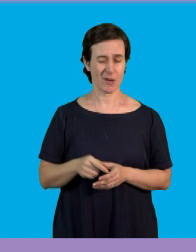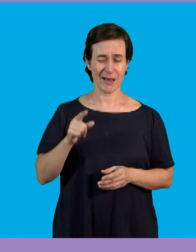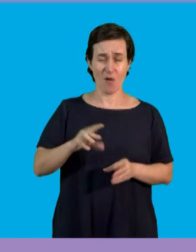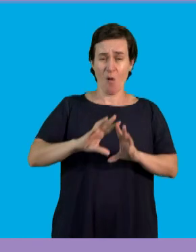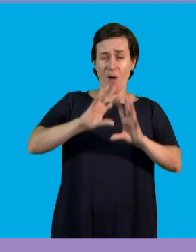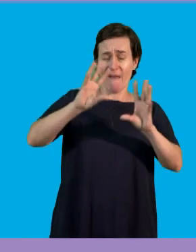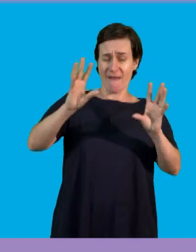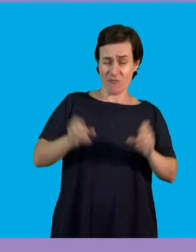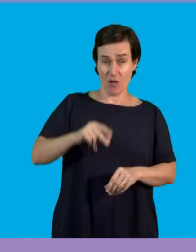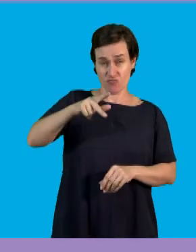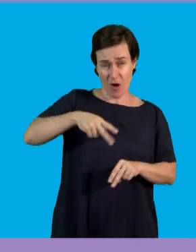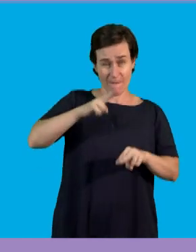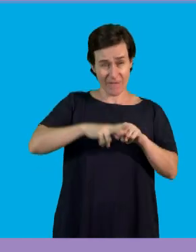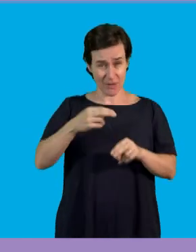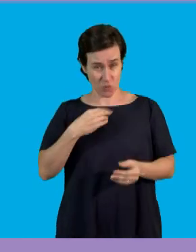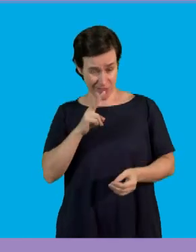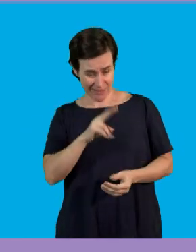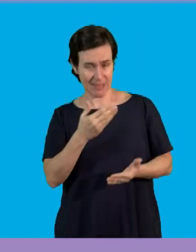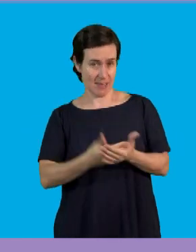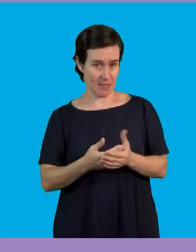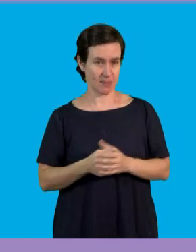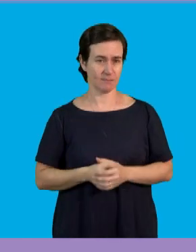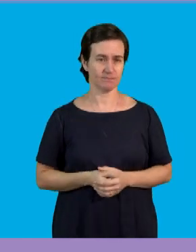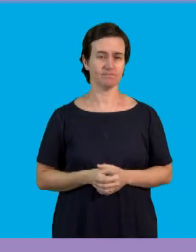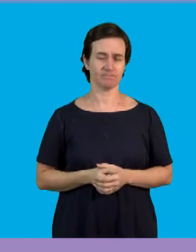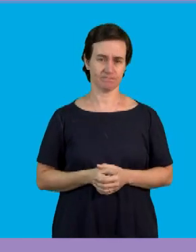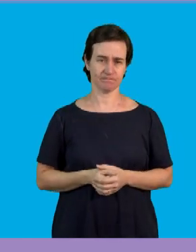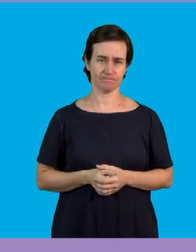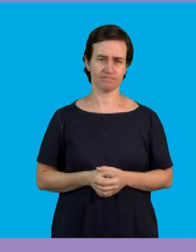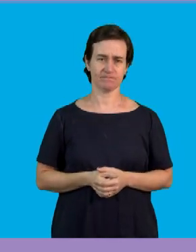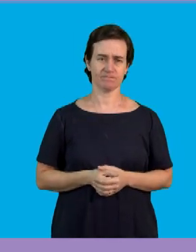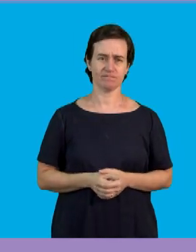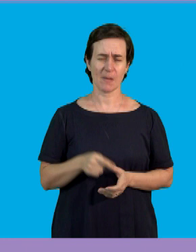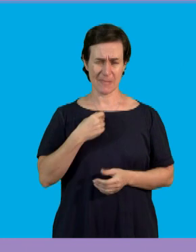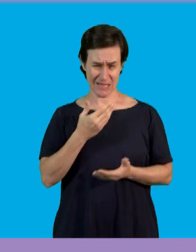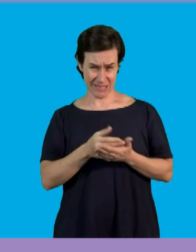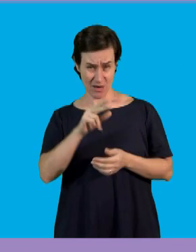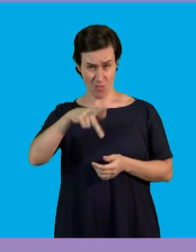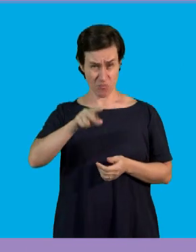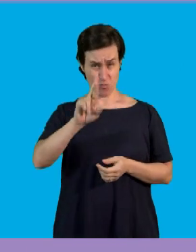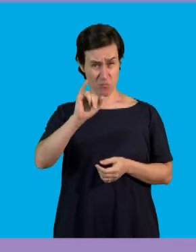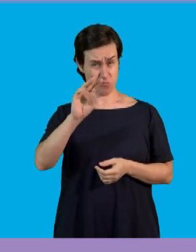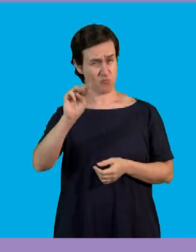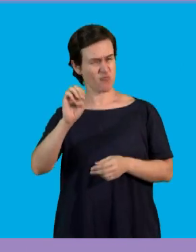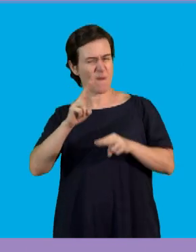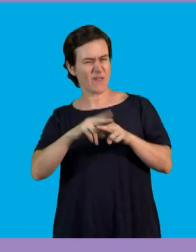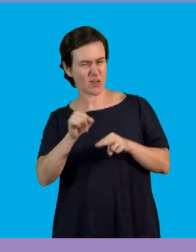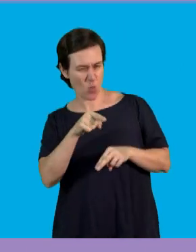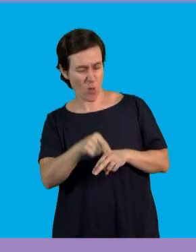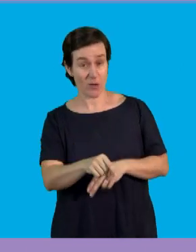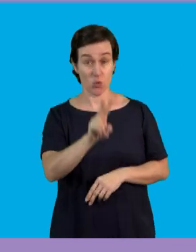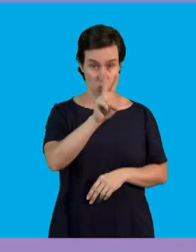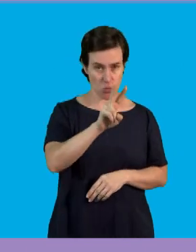that we can see. So the prime factors that I can see there is 2 and